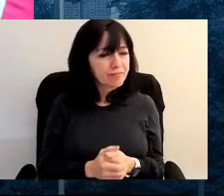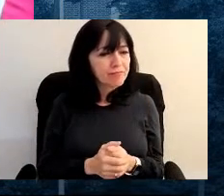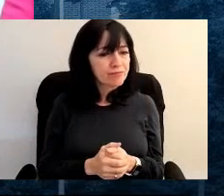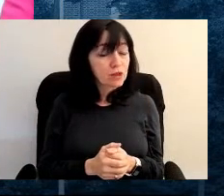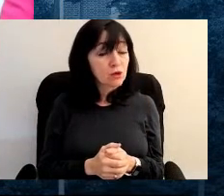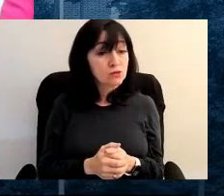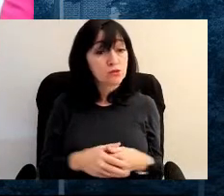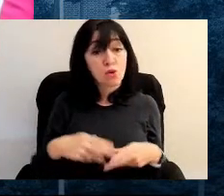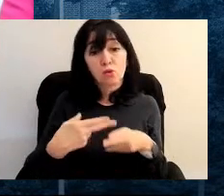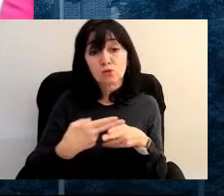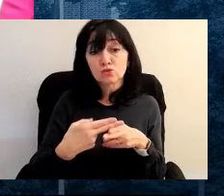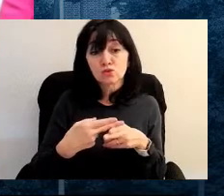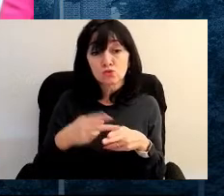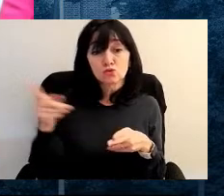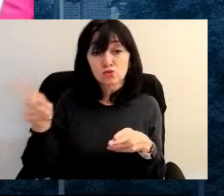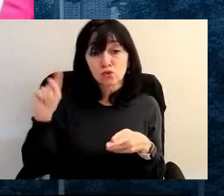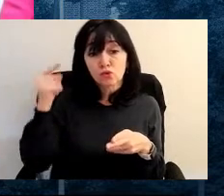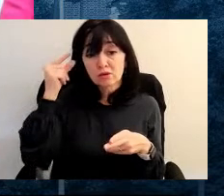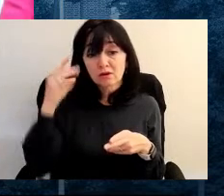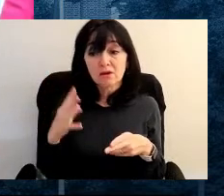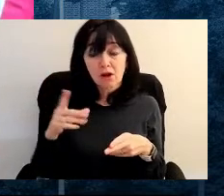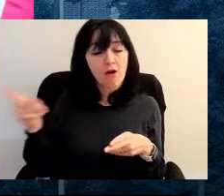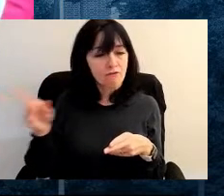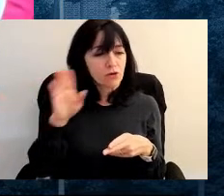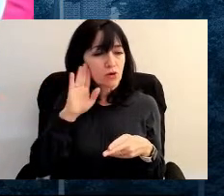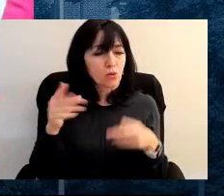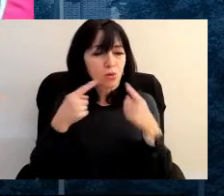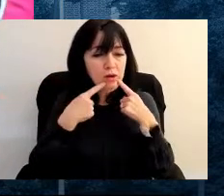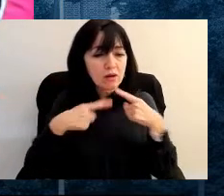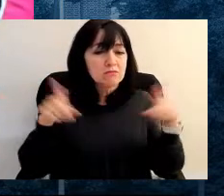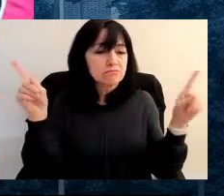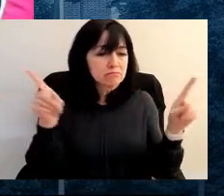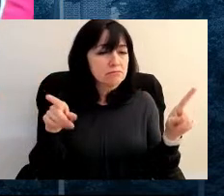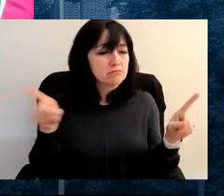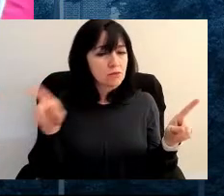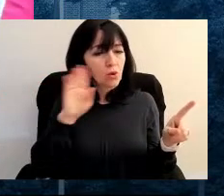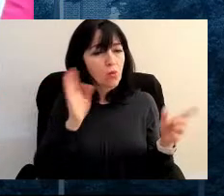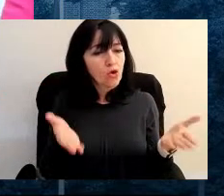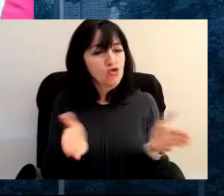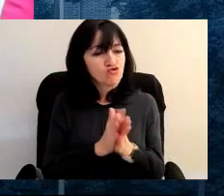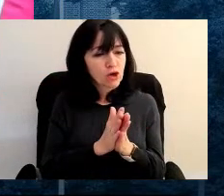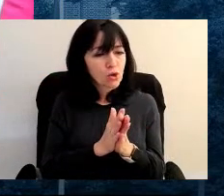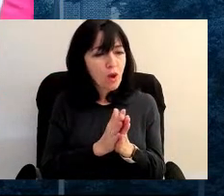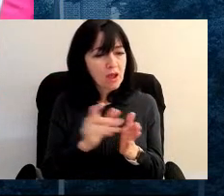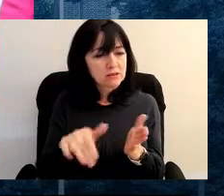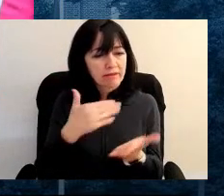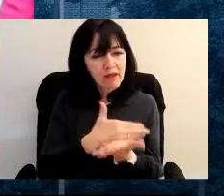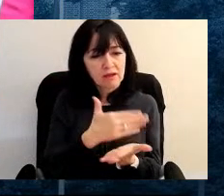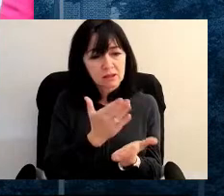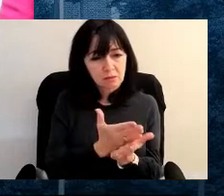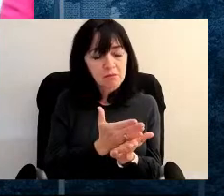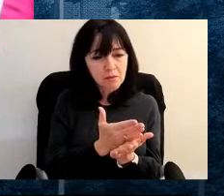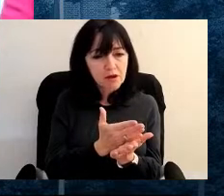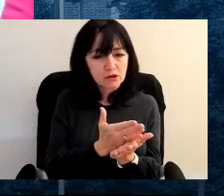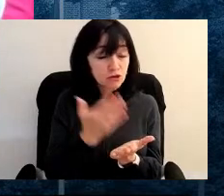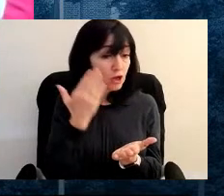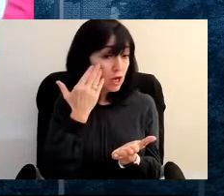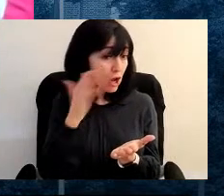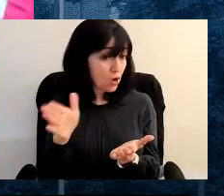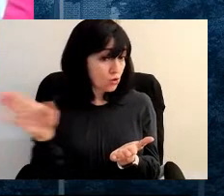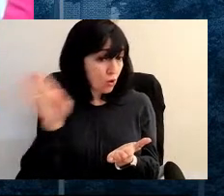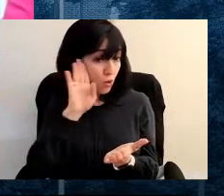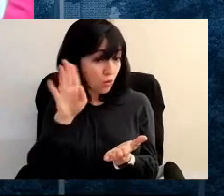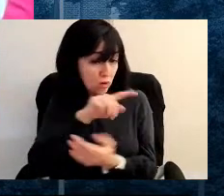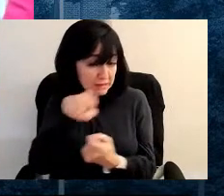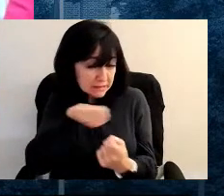announcing in his State of the State and in his budget request, I don't know how specific he'll be in the State of the State, but I know in his